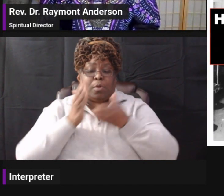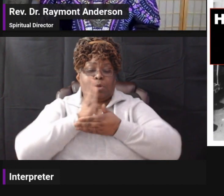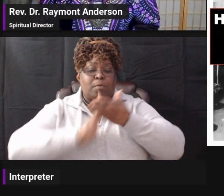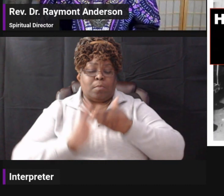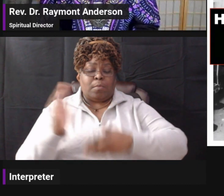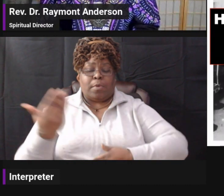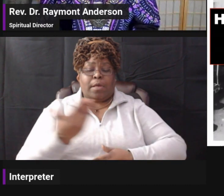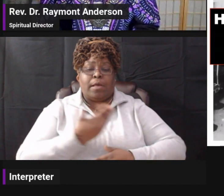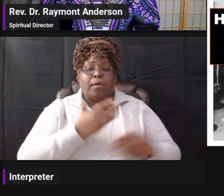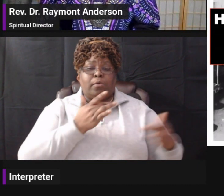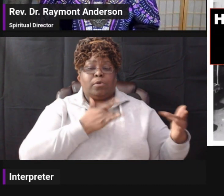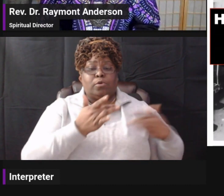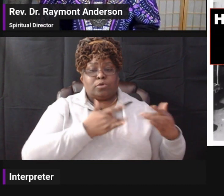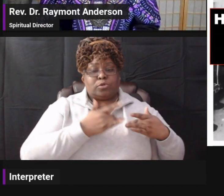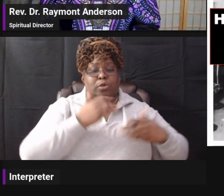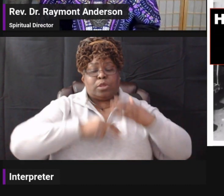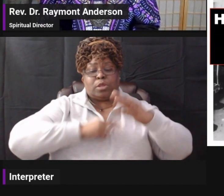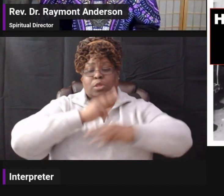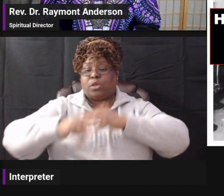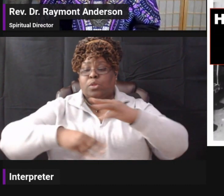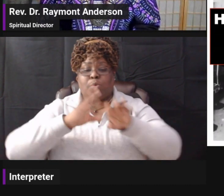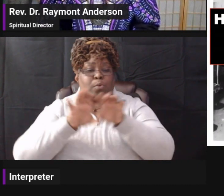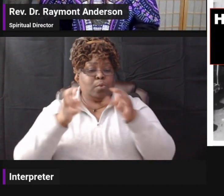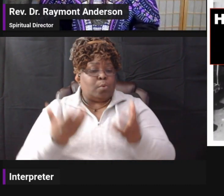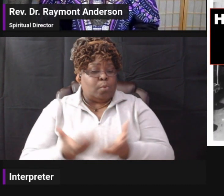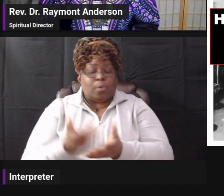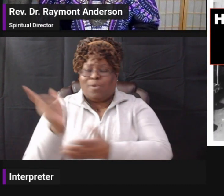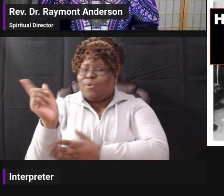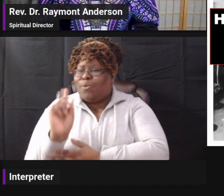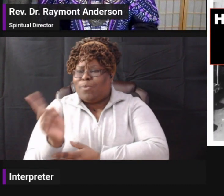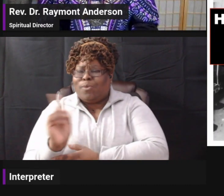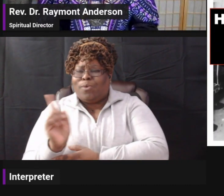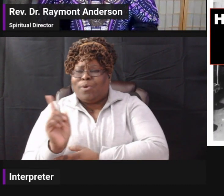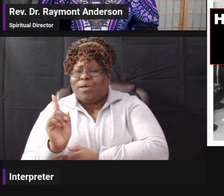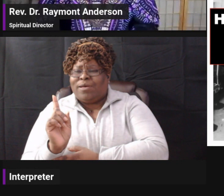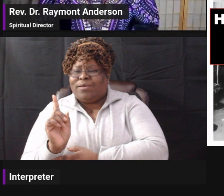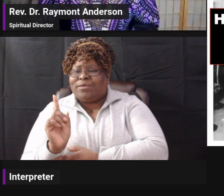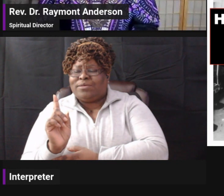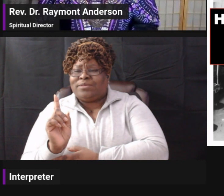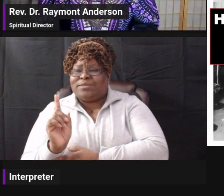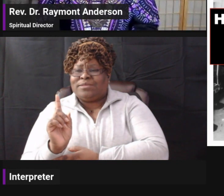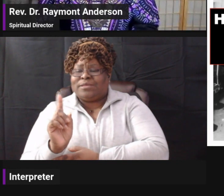discomfort is the least of our concerns in a world where